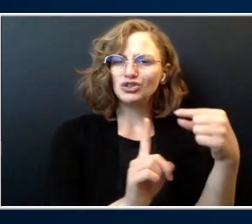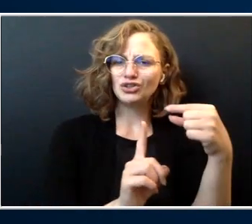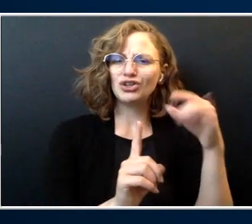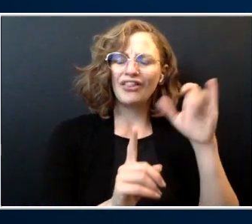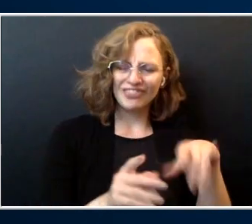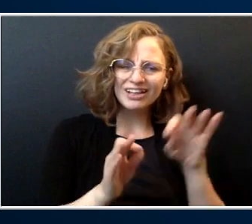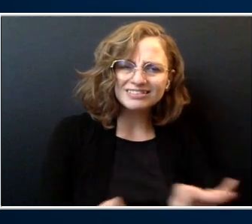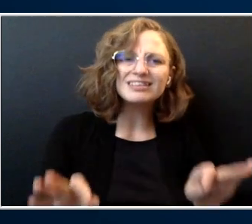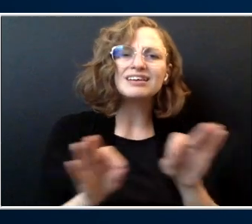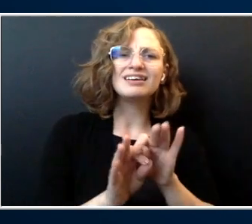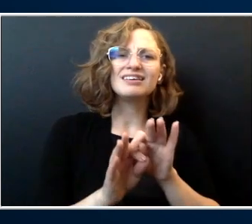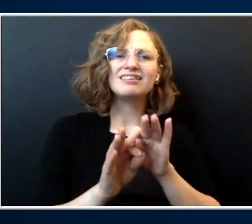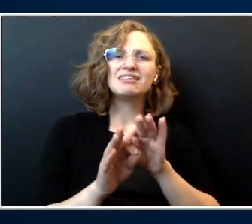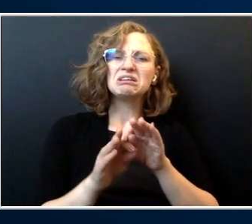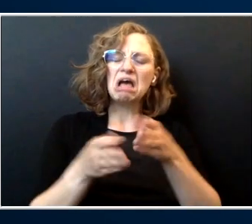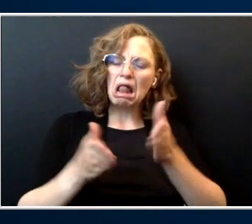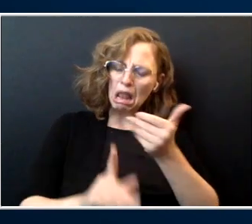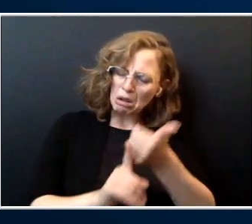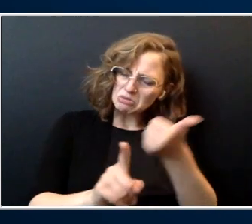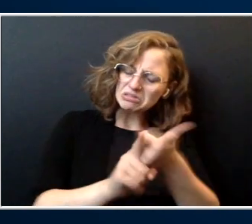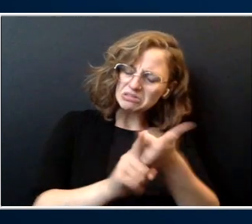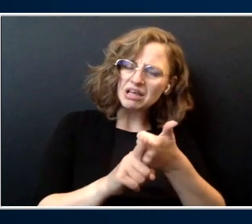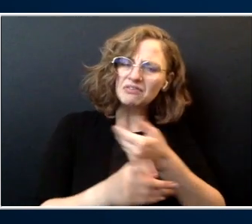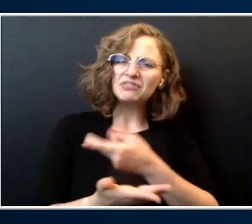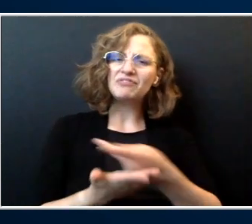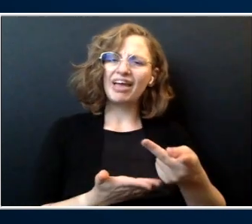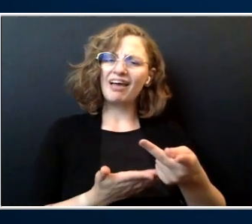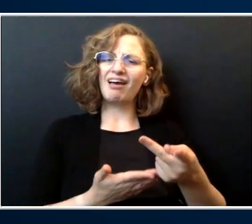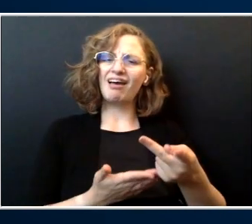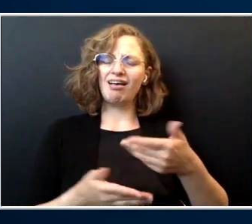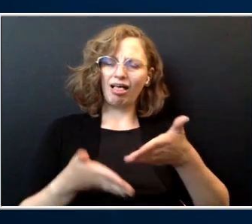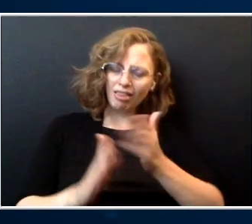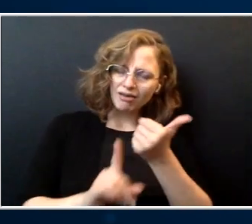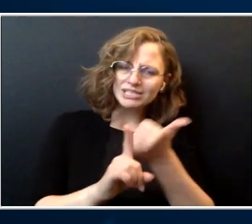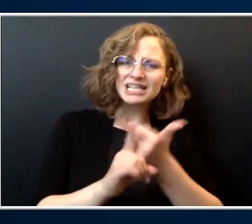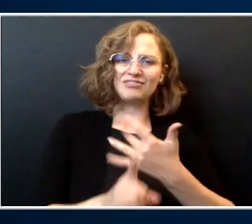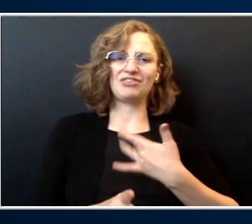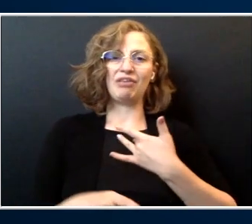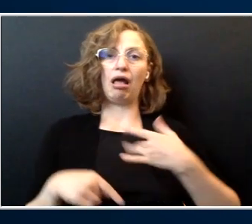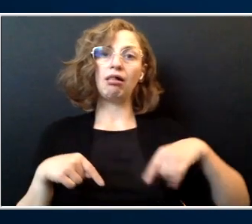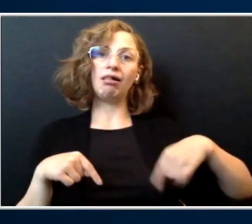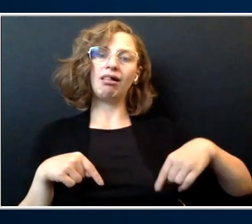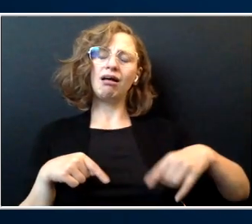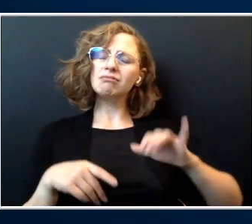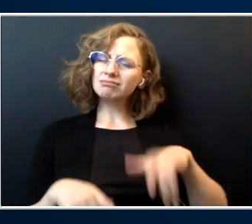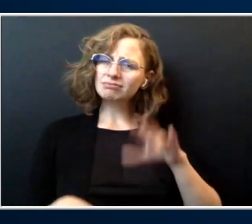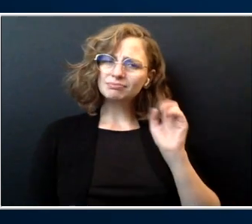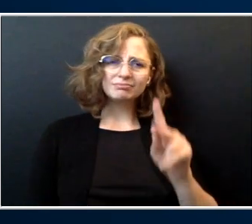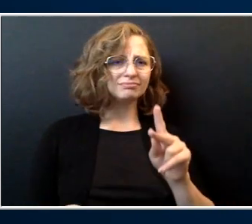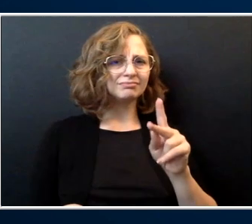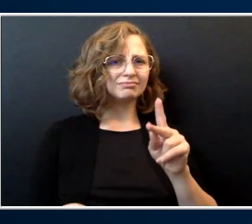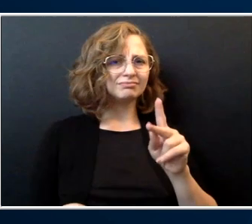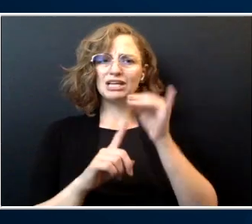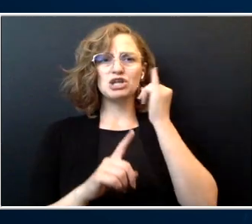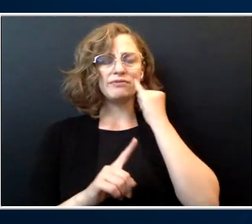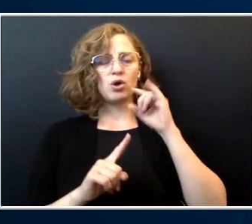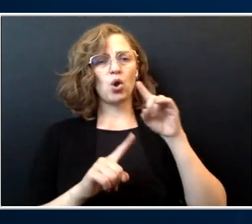permission to feel a little intimidated. That's okay. Because especially if you go to a gym, you're going to feel that way at the beginning. And